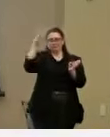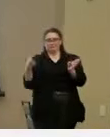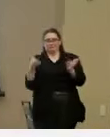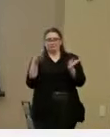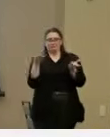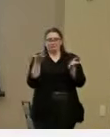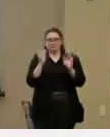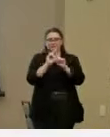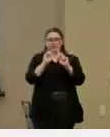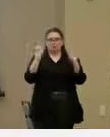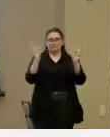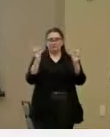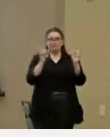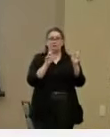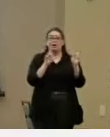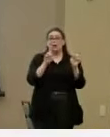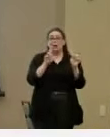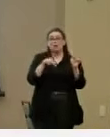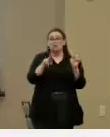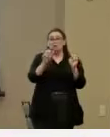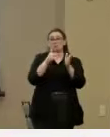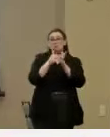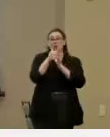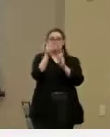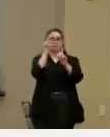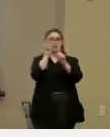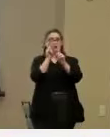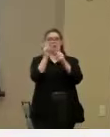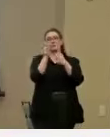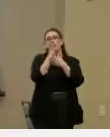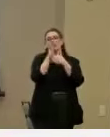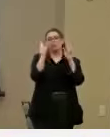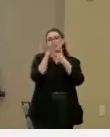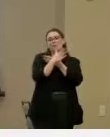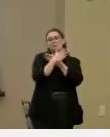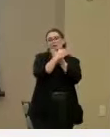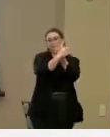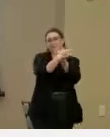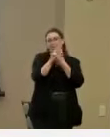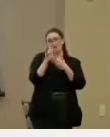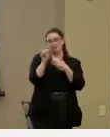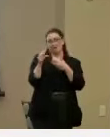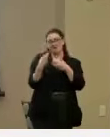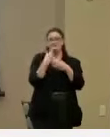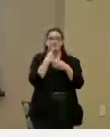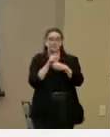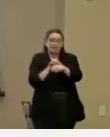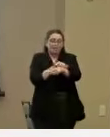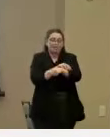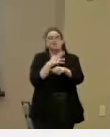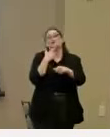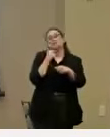term. When you think of lupus, you often think of that butterfly rash. That's one type, the acute